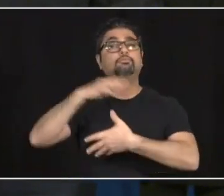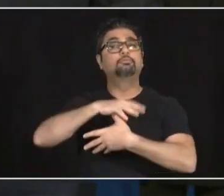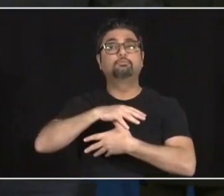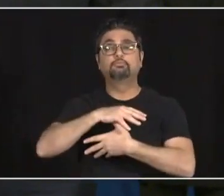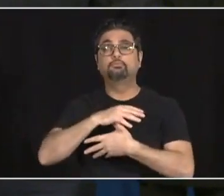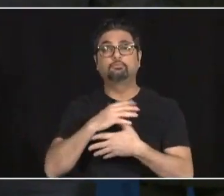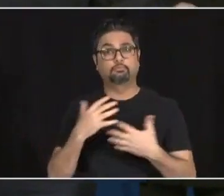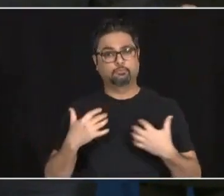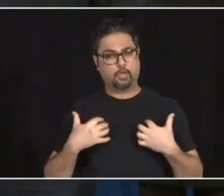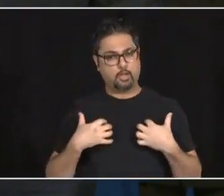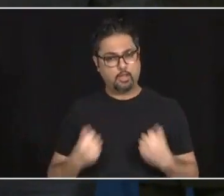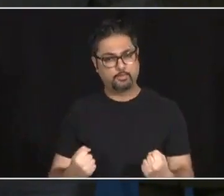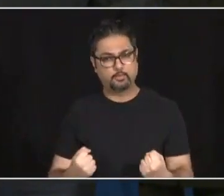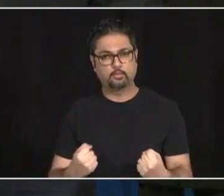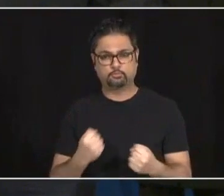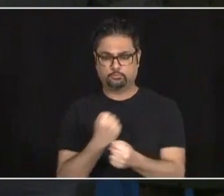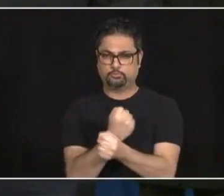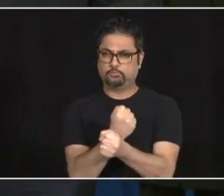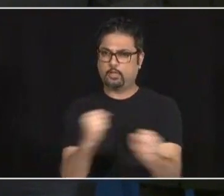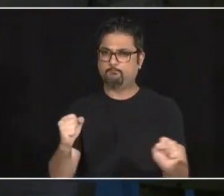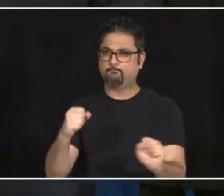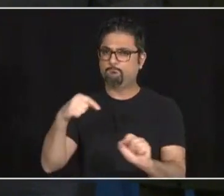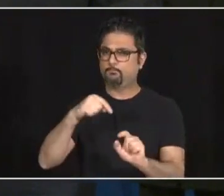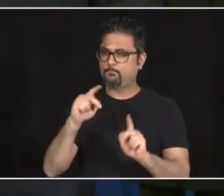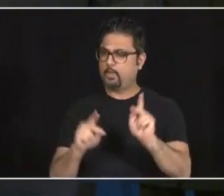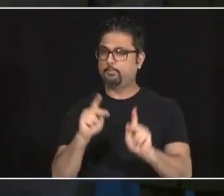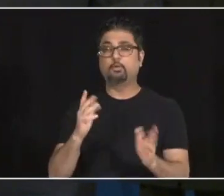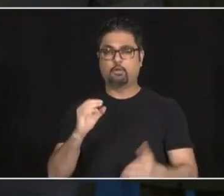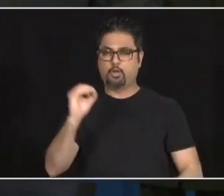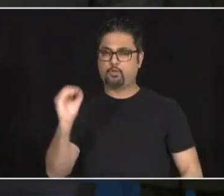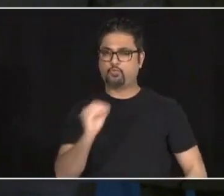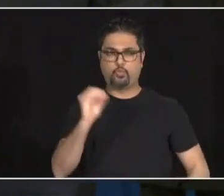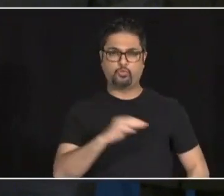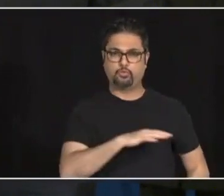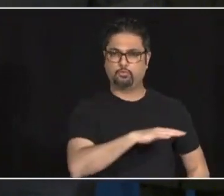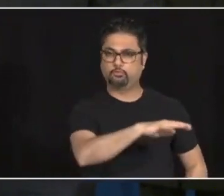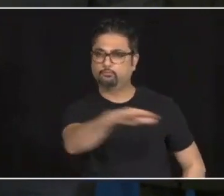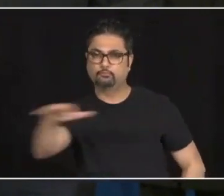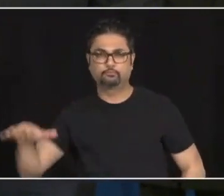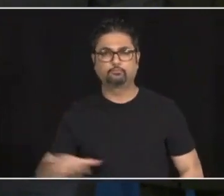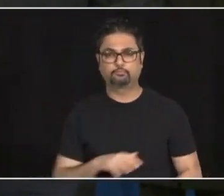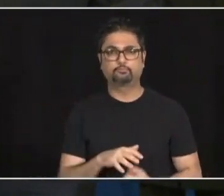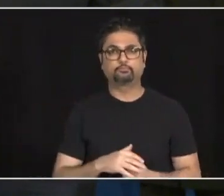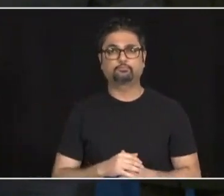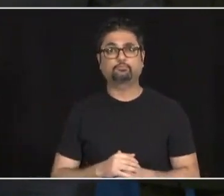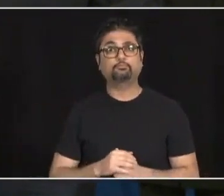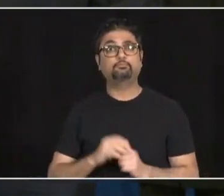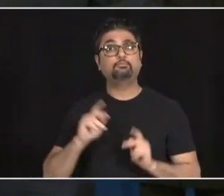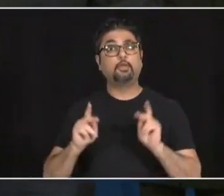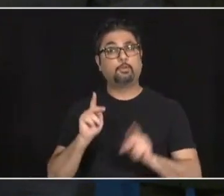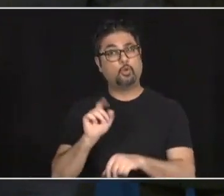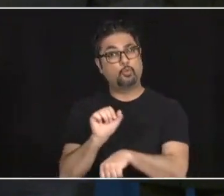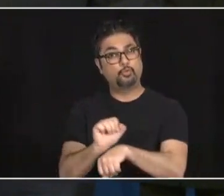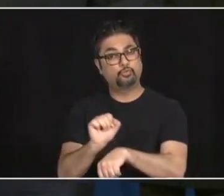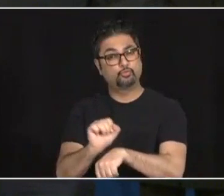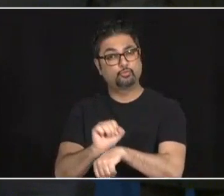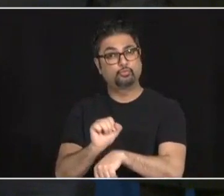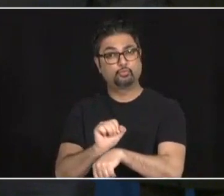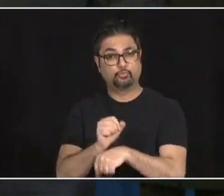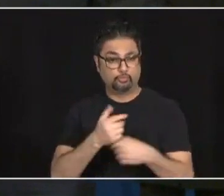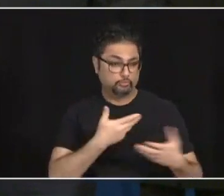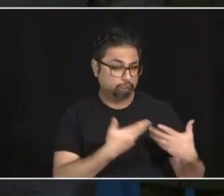Ontarians. And we know that the healthcare heroes and frontline workers who are keeping our province going face unique